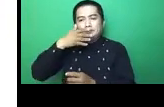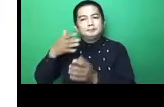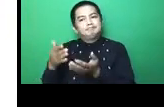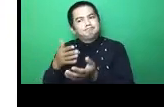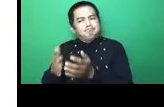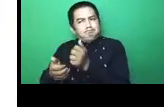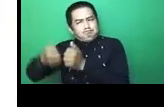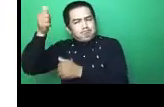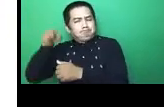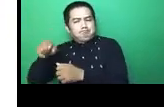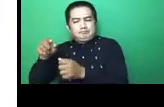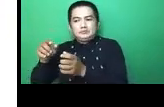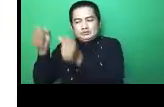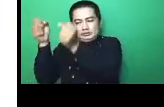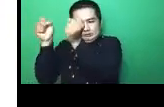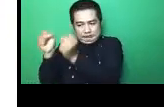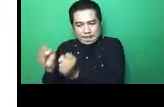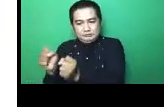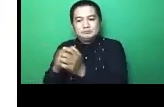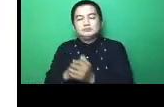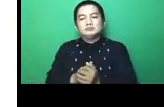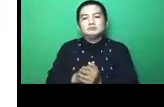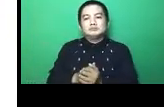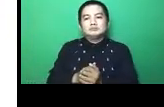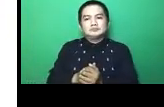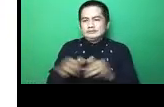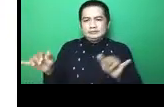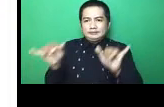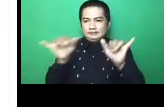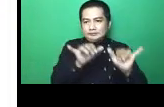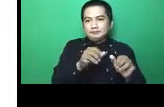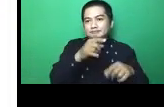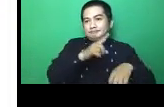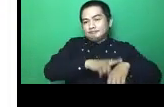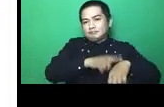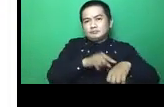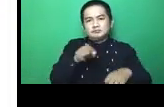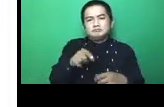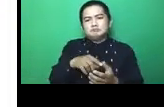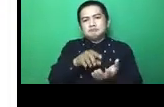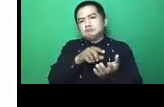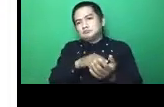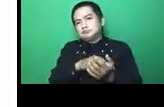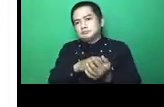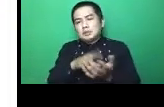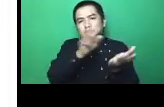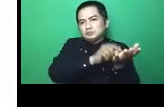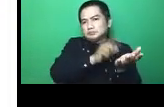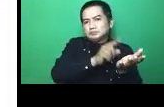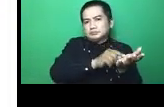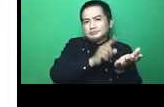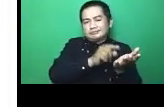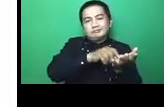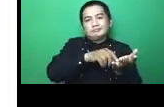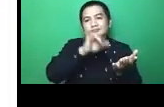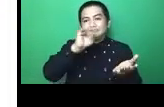resistant in terms of wear. And at the same time, because you're jetting and printing this ink that's